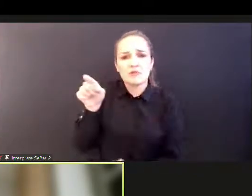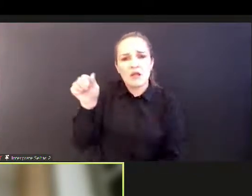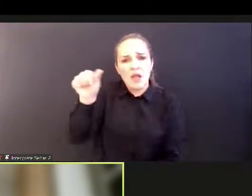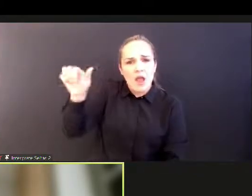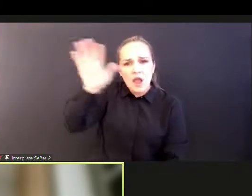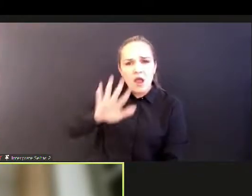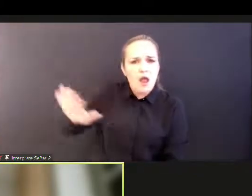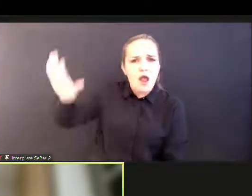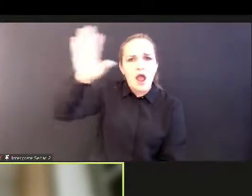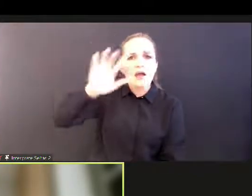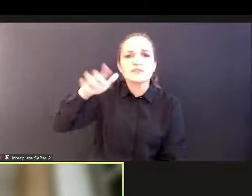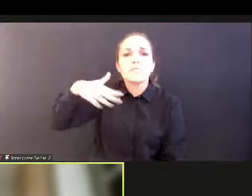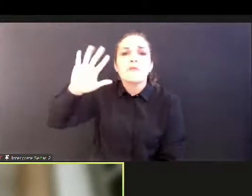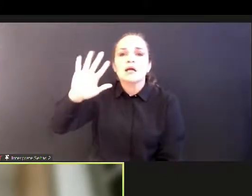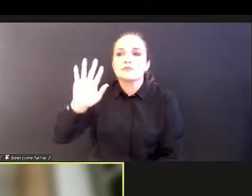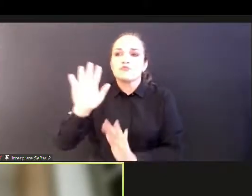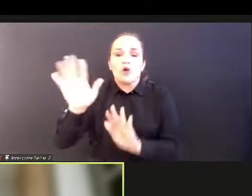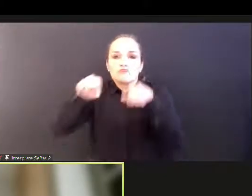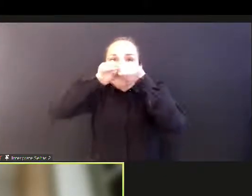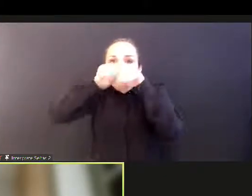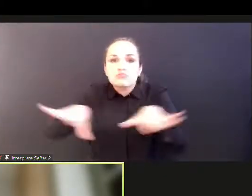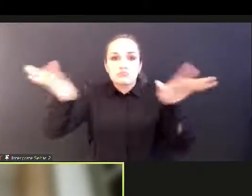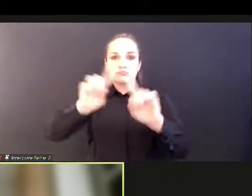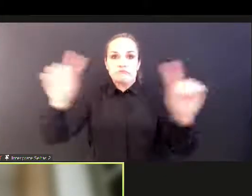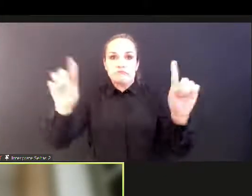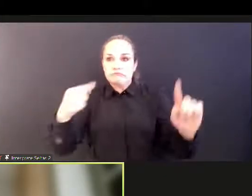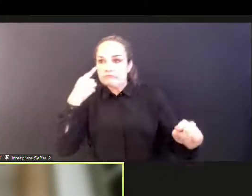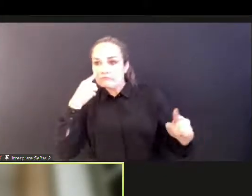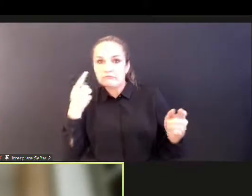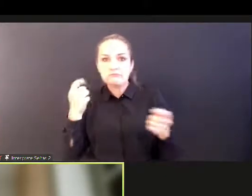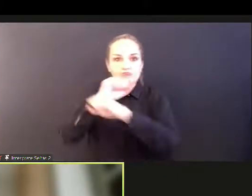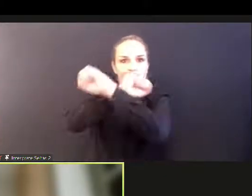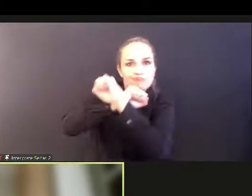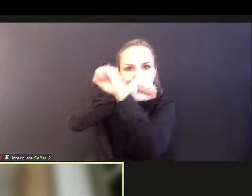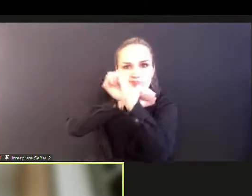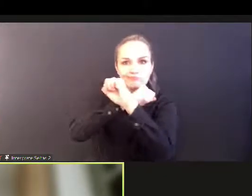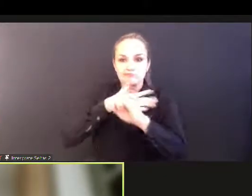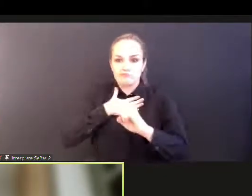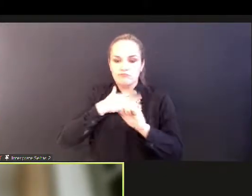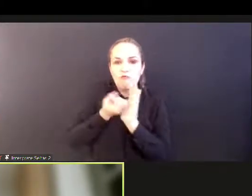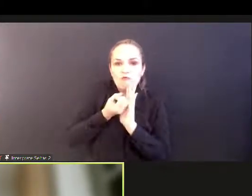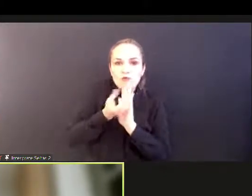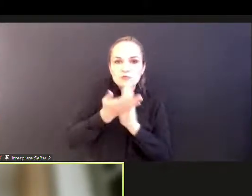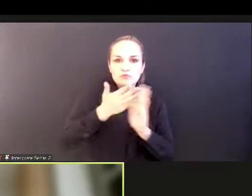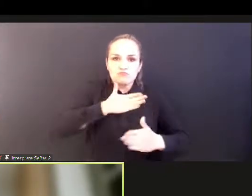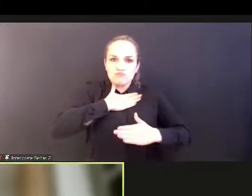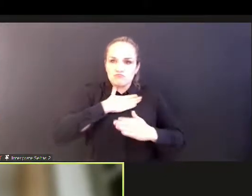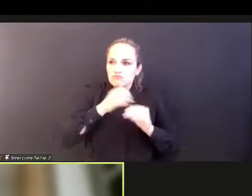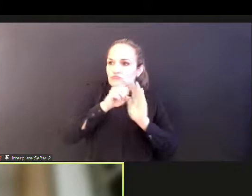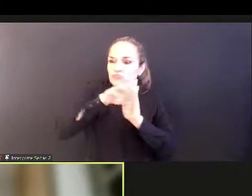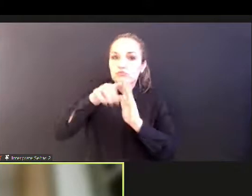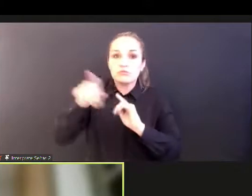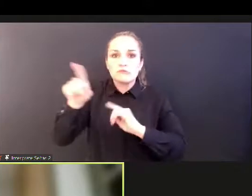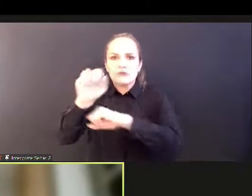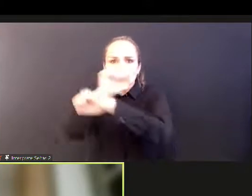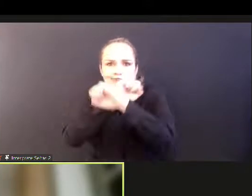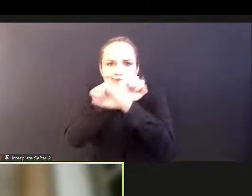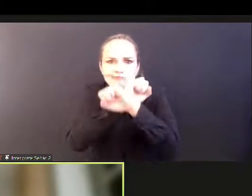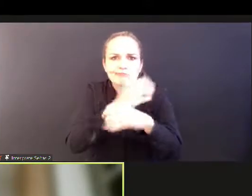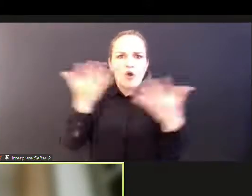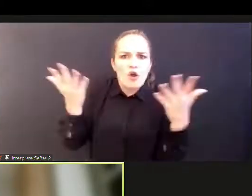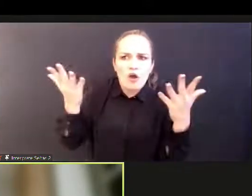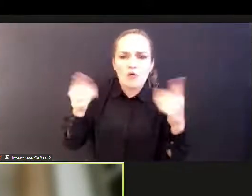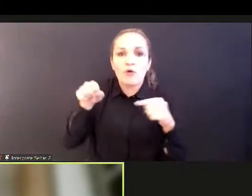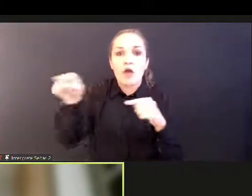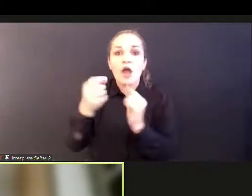This could potentially affect ICT services exports in future, especially financial related, data transfer related exports.